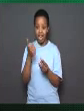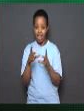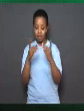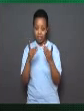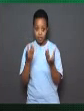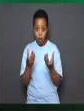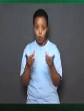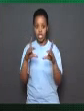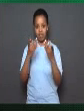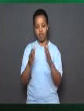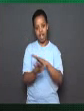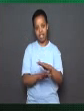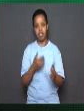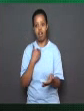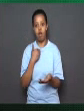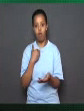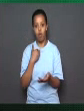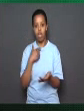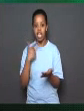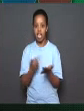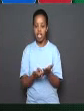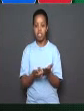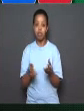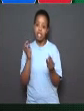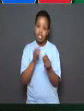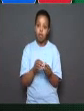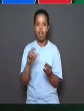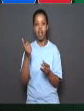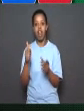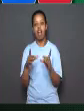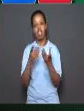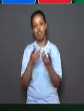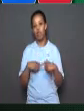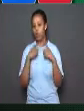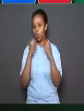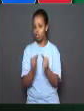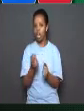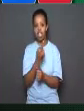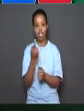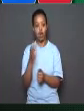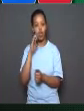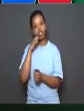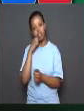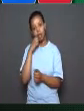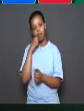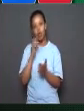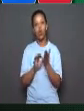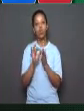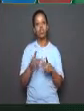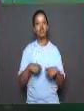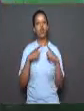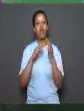subclasses. Within the subclasses, each enzyme has a